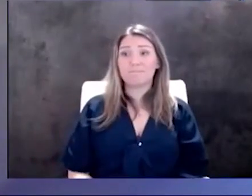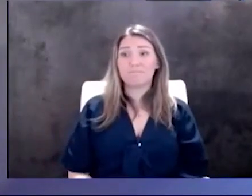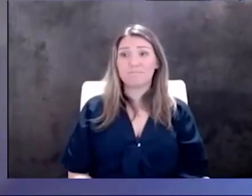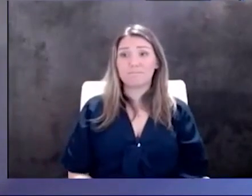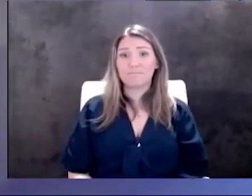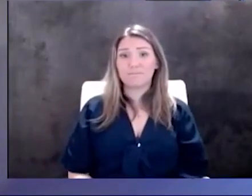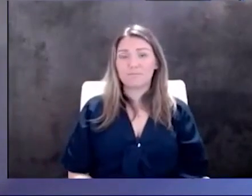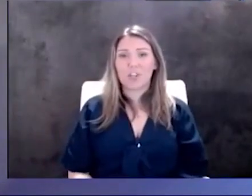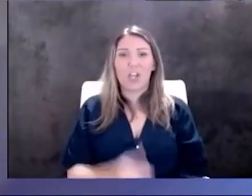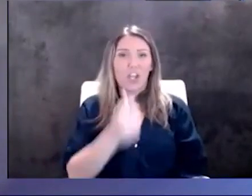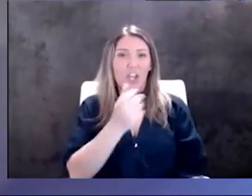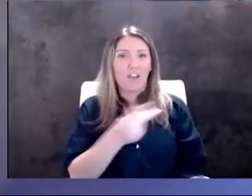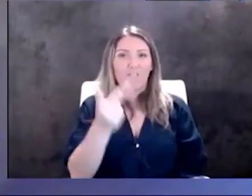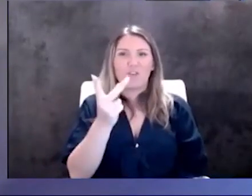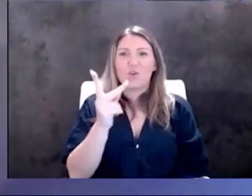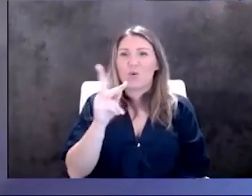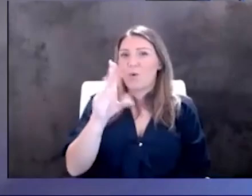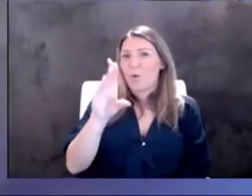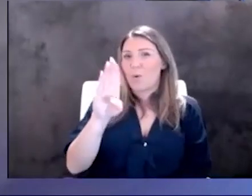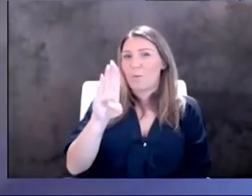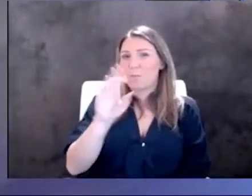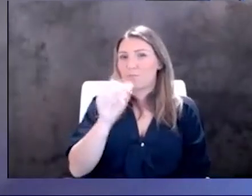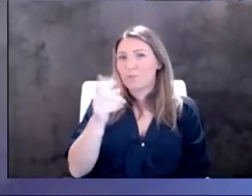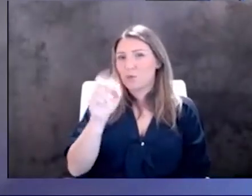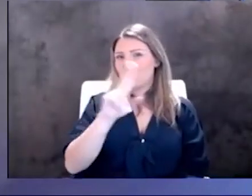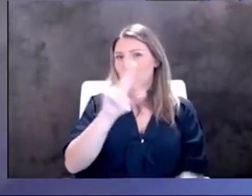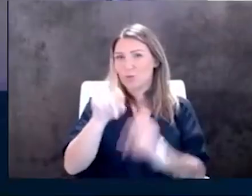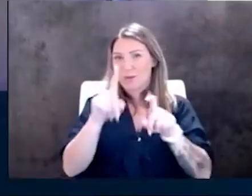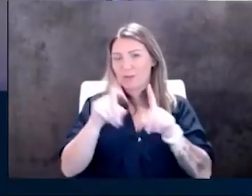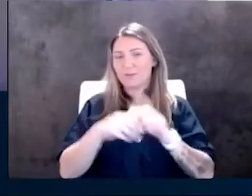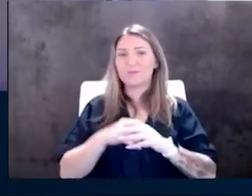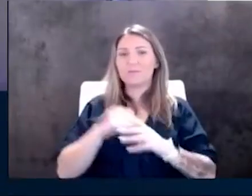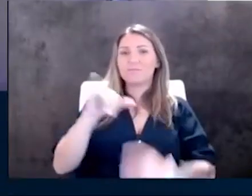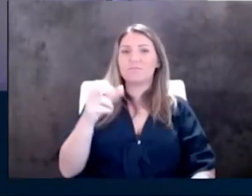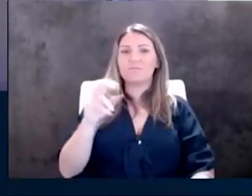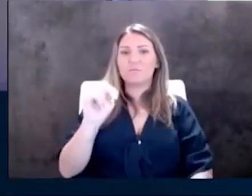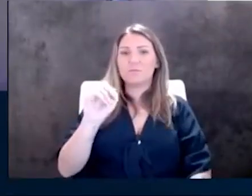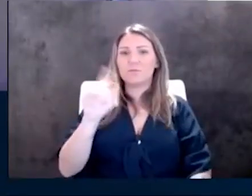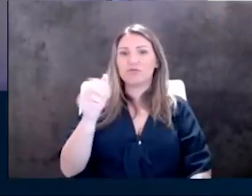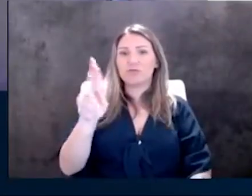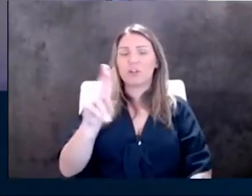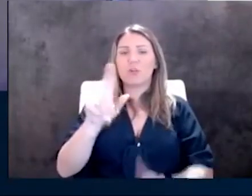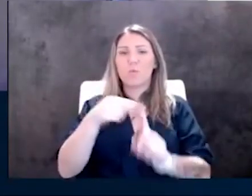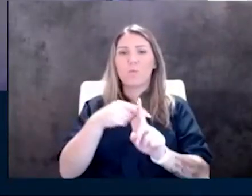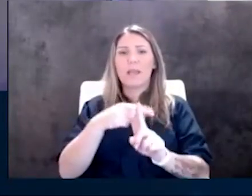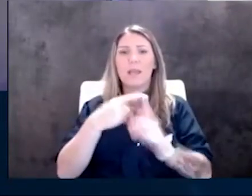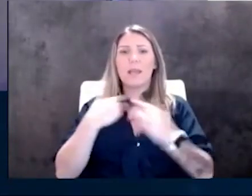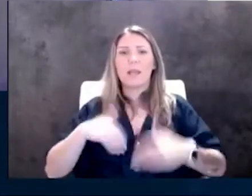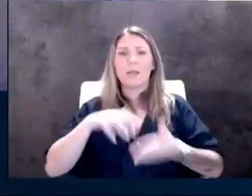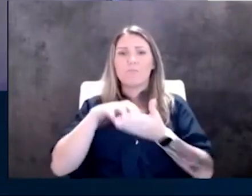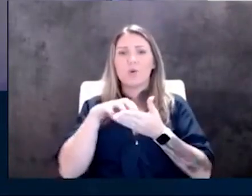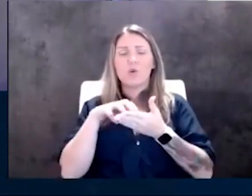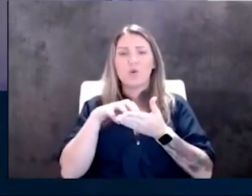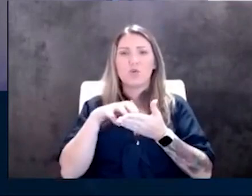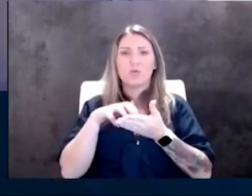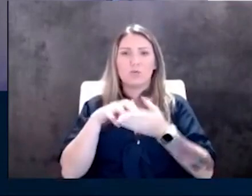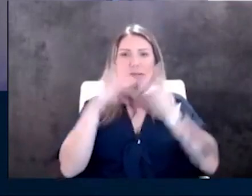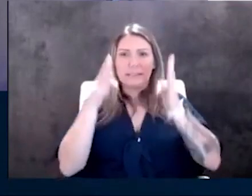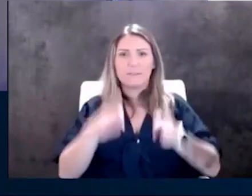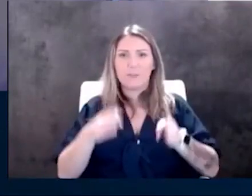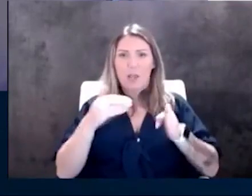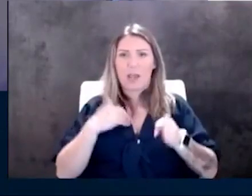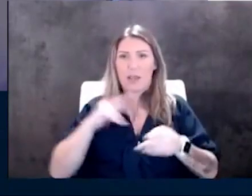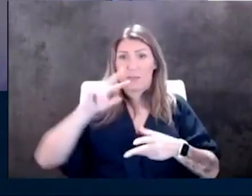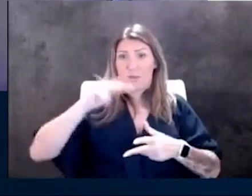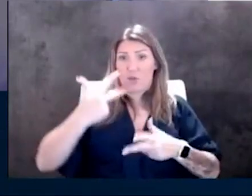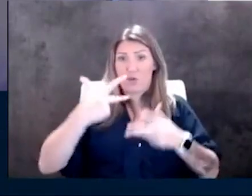of booster questions. Go. Can we go for those real quick? Yep. Okay, so Jennifer wants to know, when should an immune-suppressed individual who has had their third vaccine get